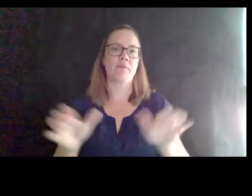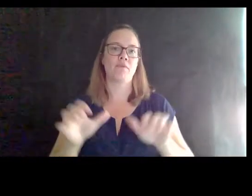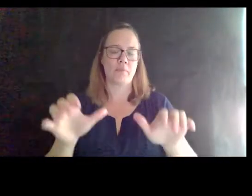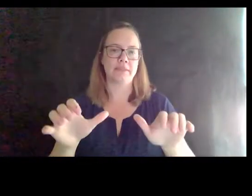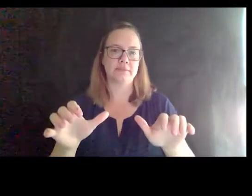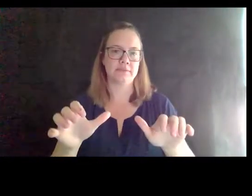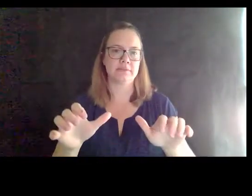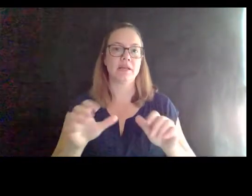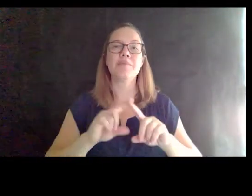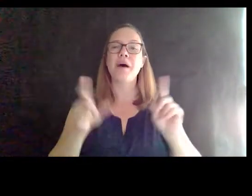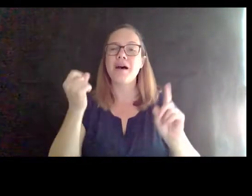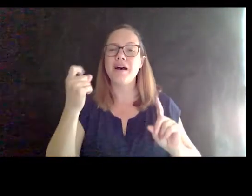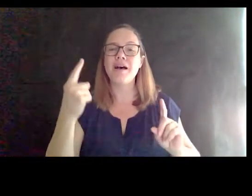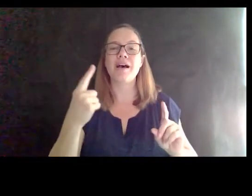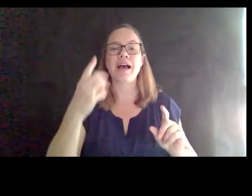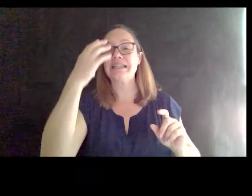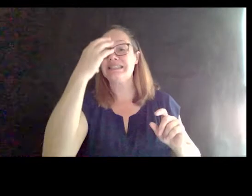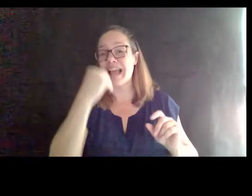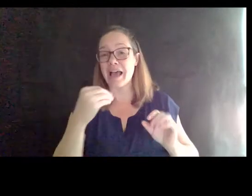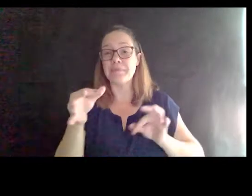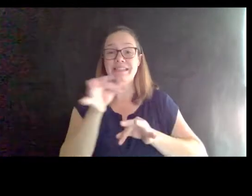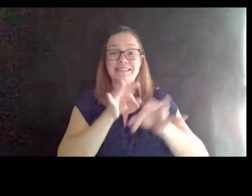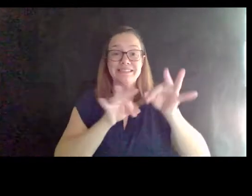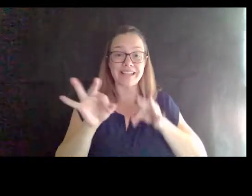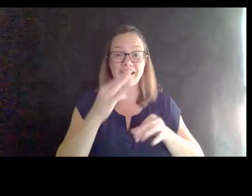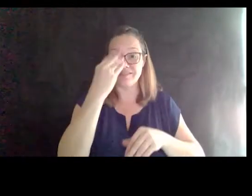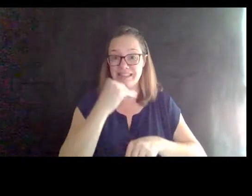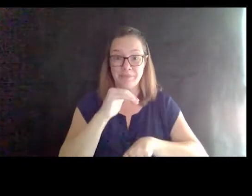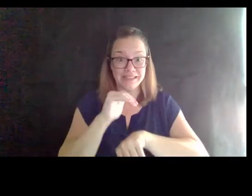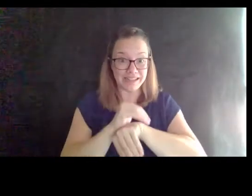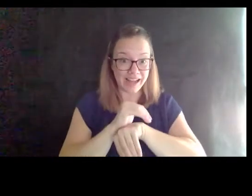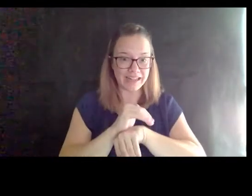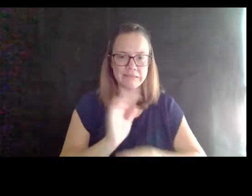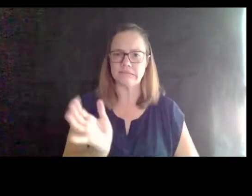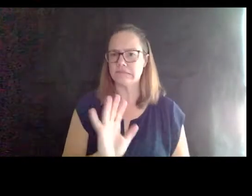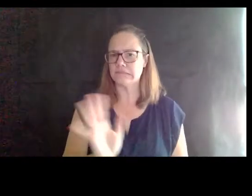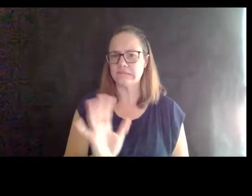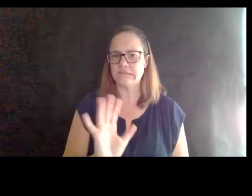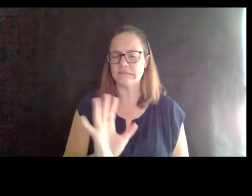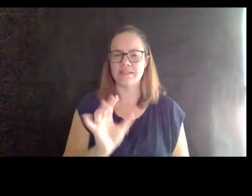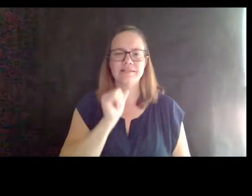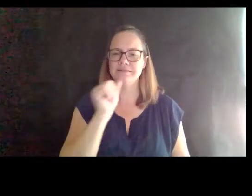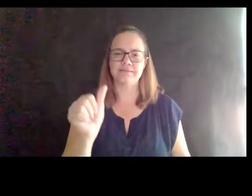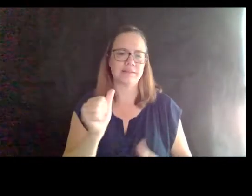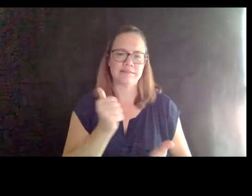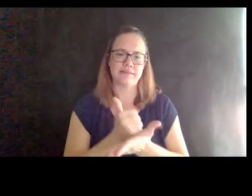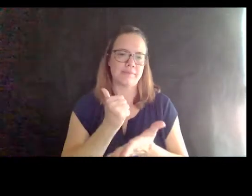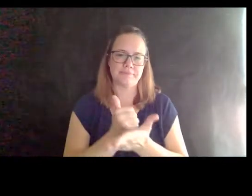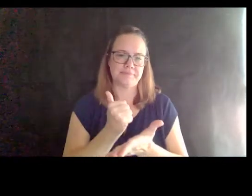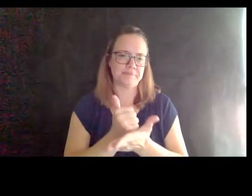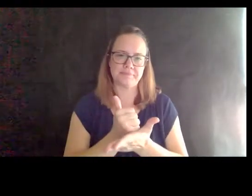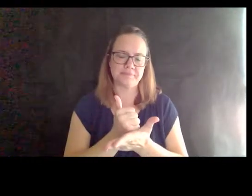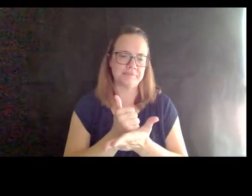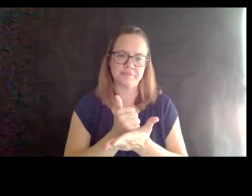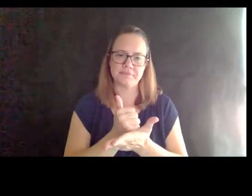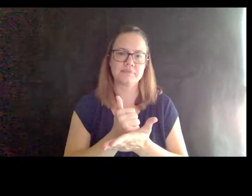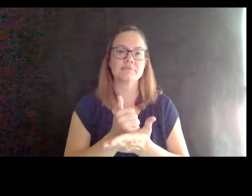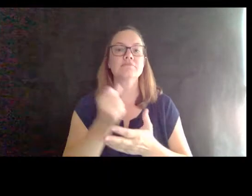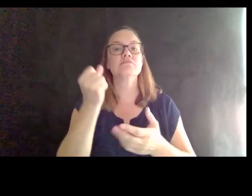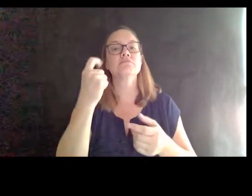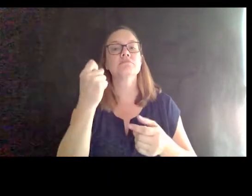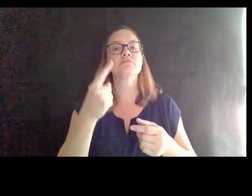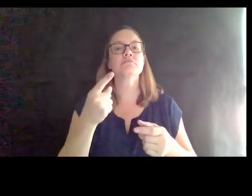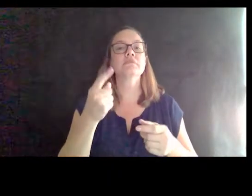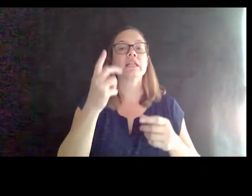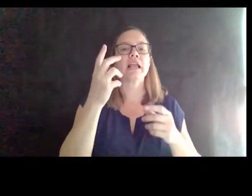for inadequate nighttime sleep. And that's really important to know. It's more that you're just kind of